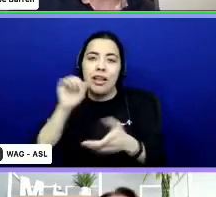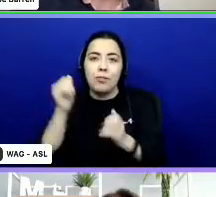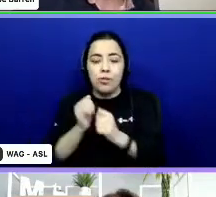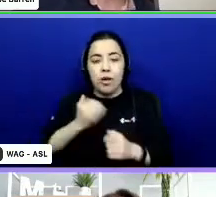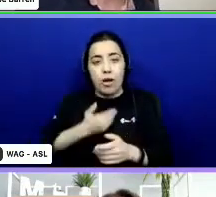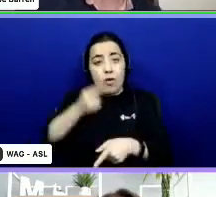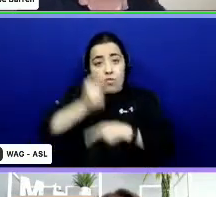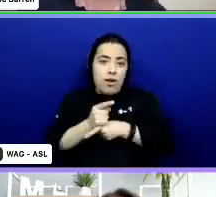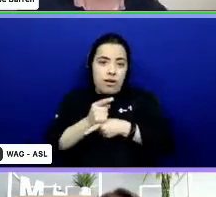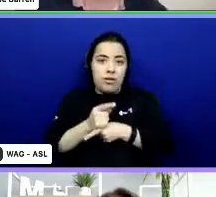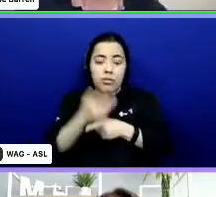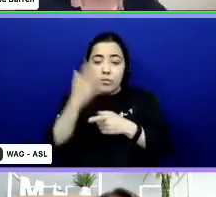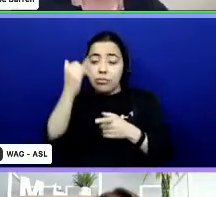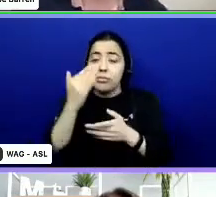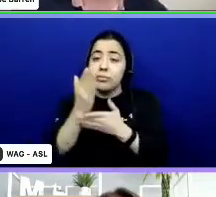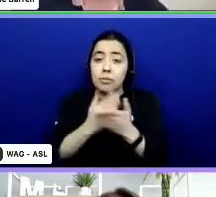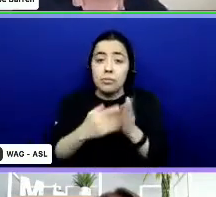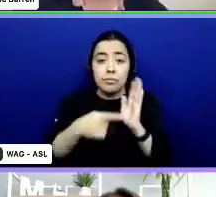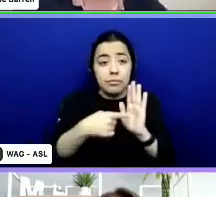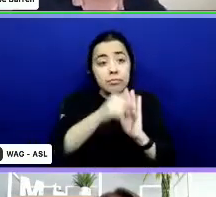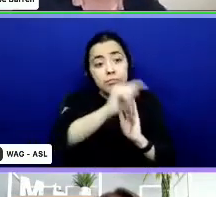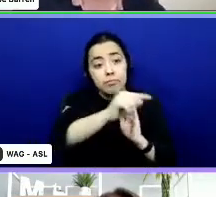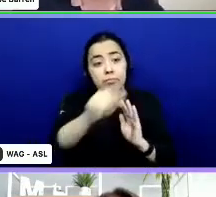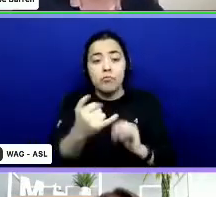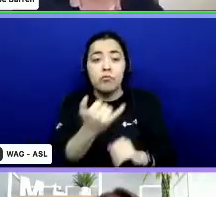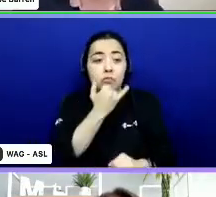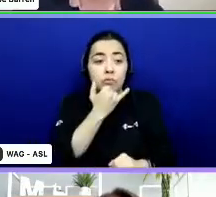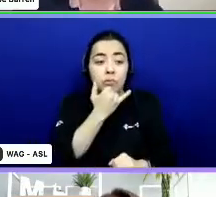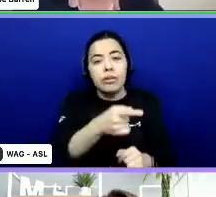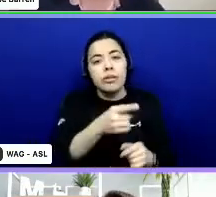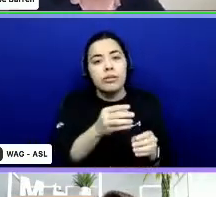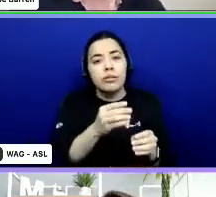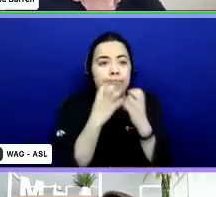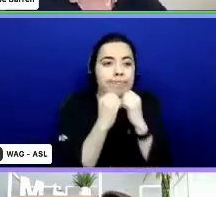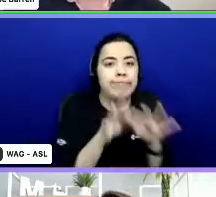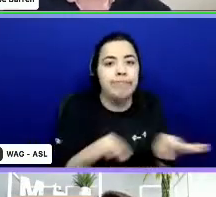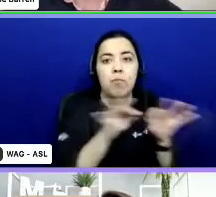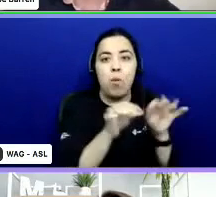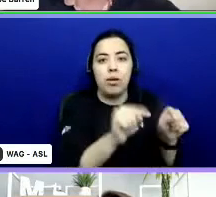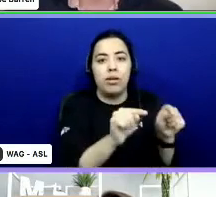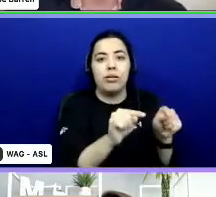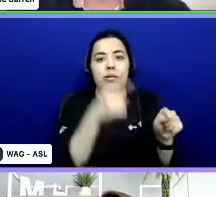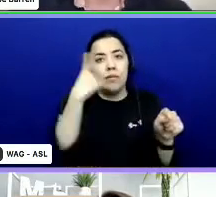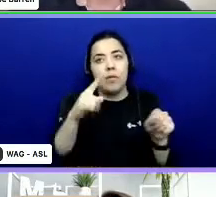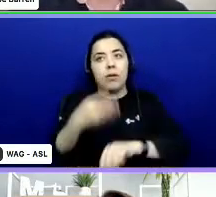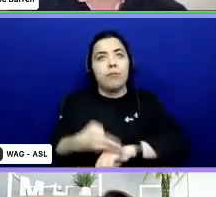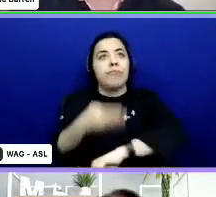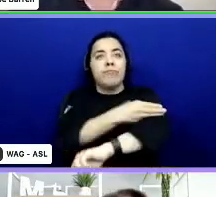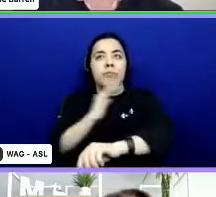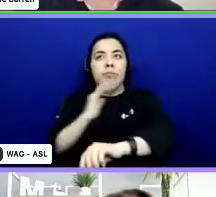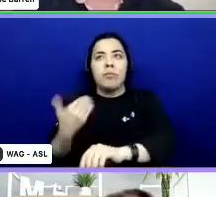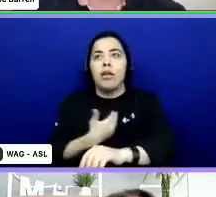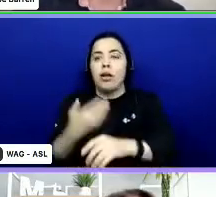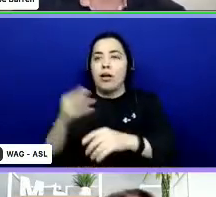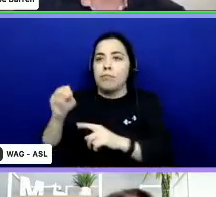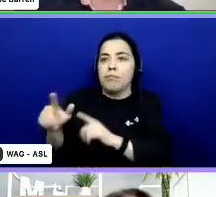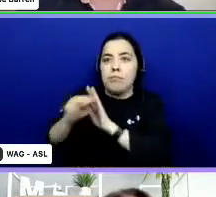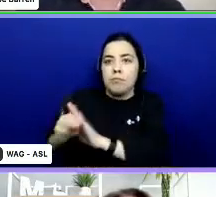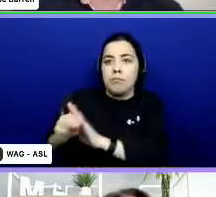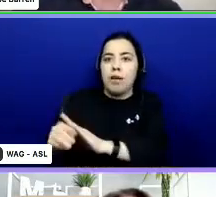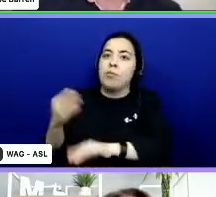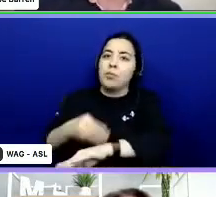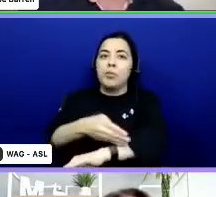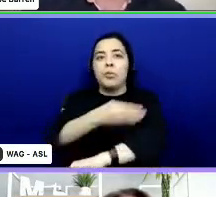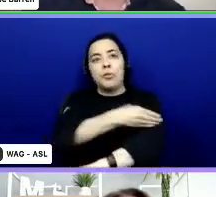because it's the examples we got wrong that are much more valuable towards driving a machine learning model improvement